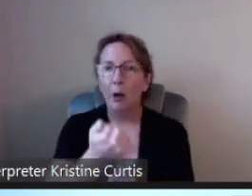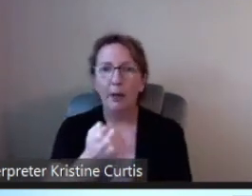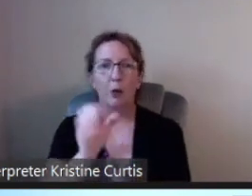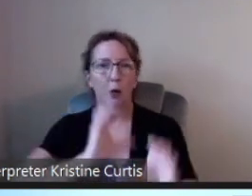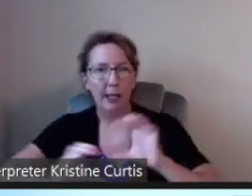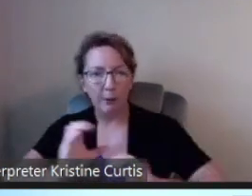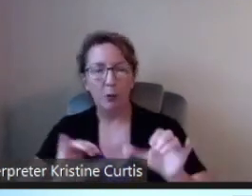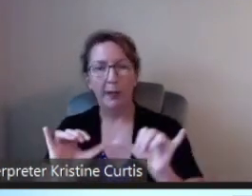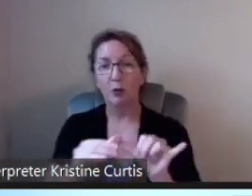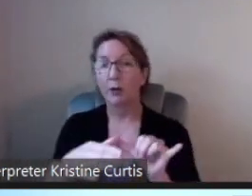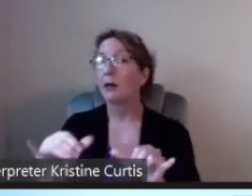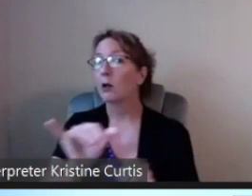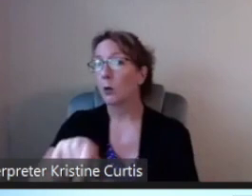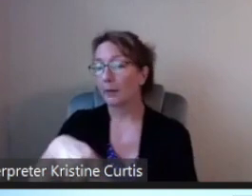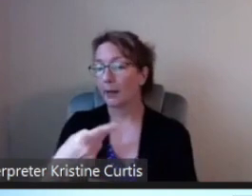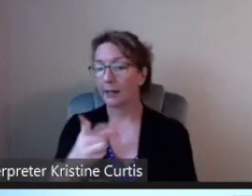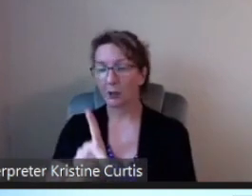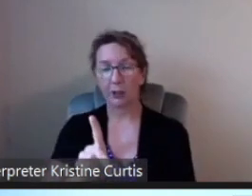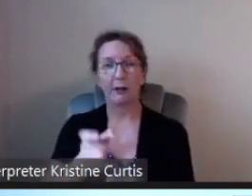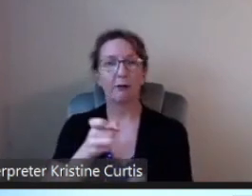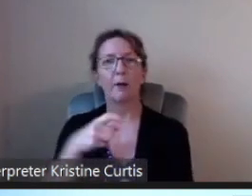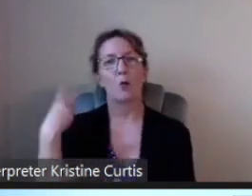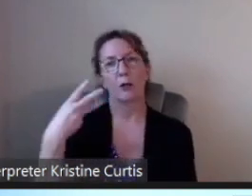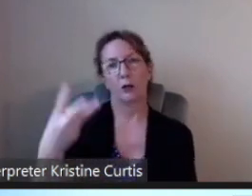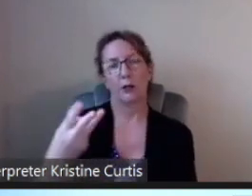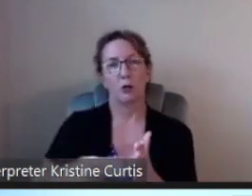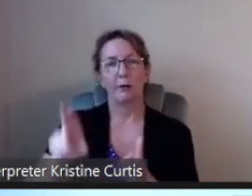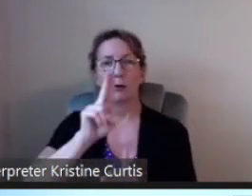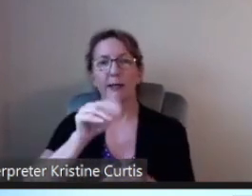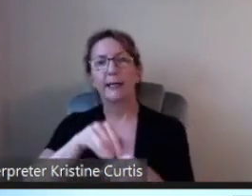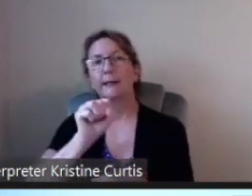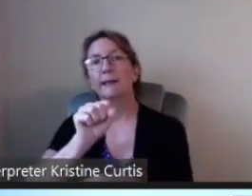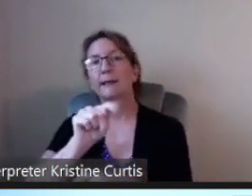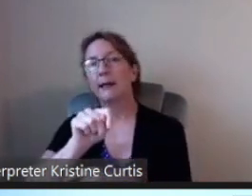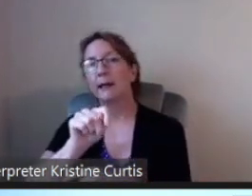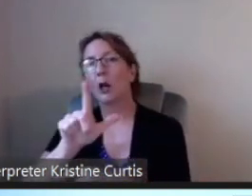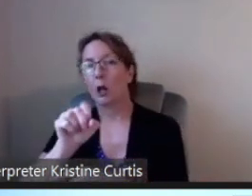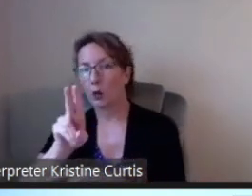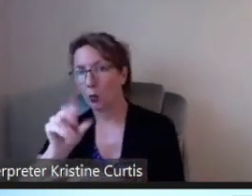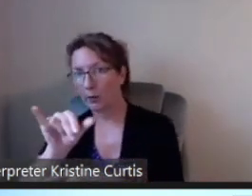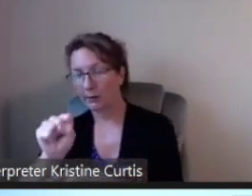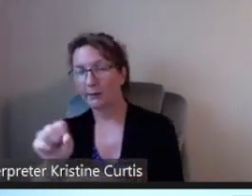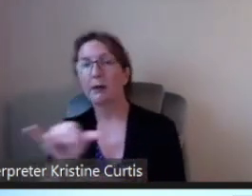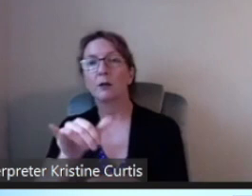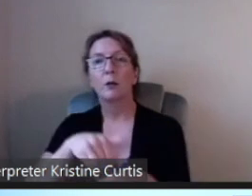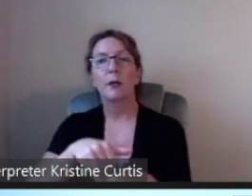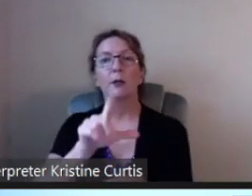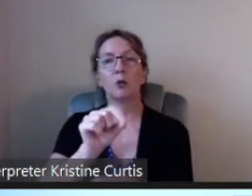and a PhD, both of which from the Washington University in St. Louis. Notably, in 2018, Professor Yang